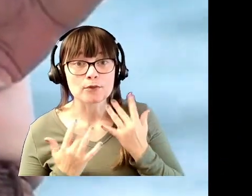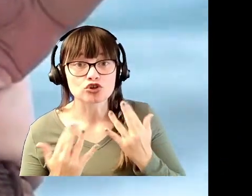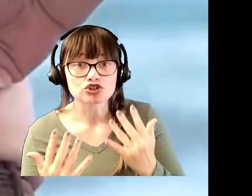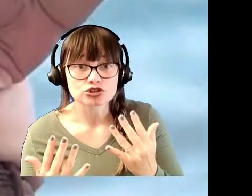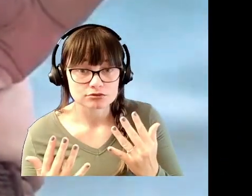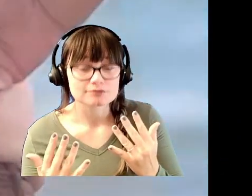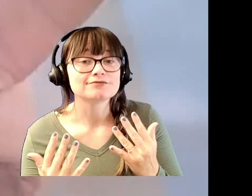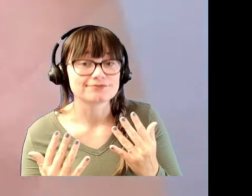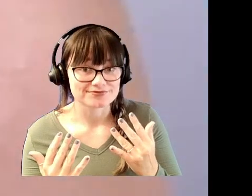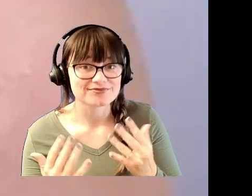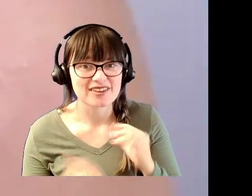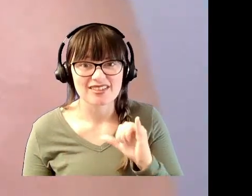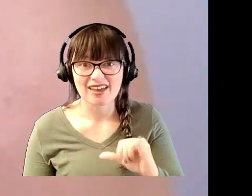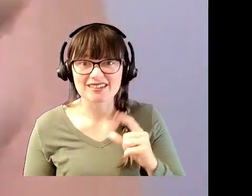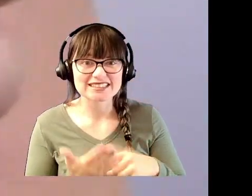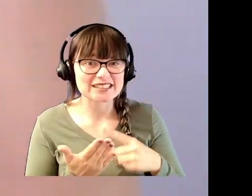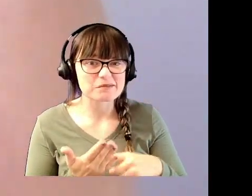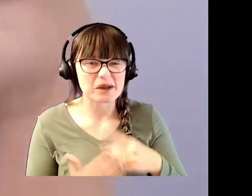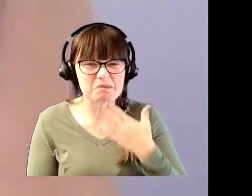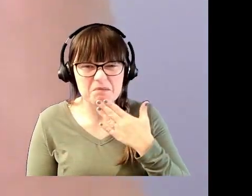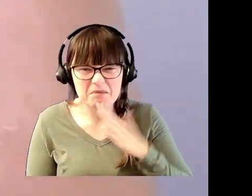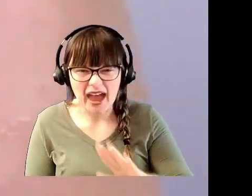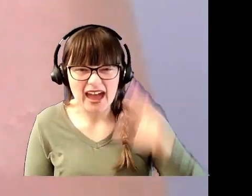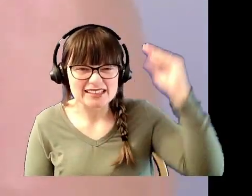Sometimes just a really nasty sunburn